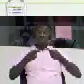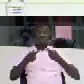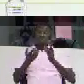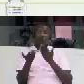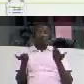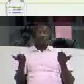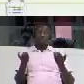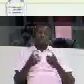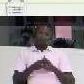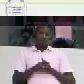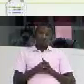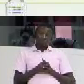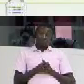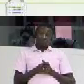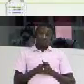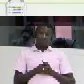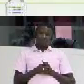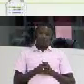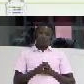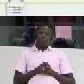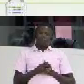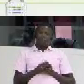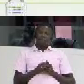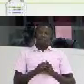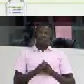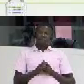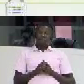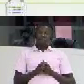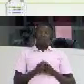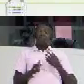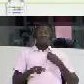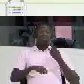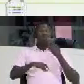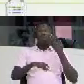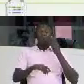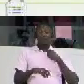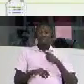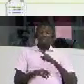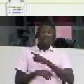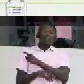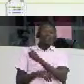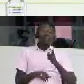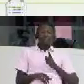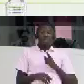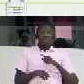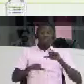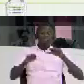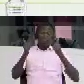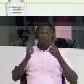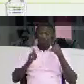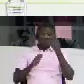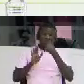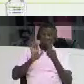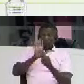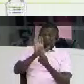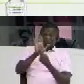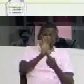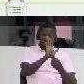bi. Foofu la ñuy commencé di identify. That was when they started to make the